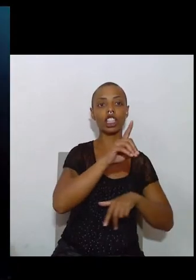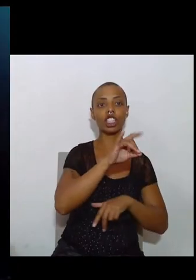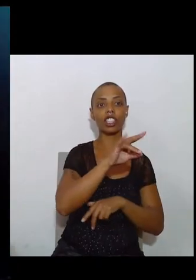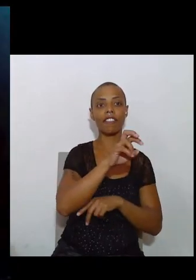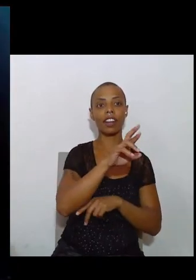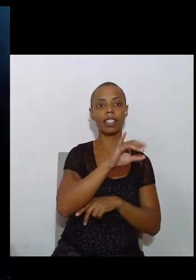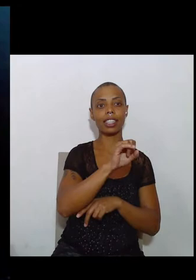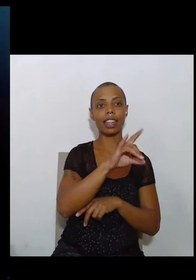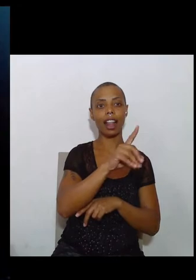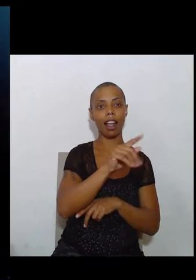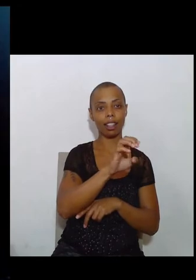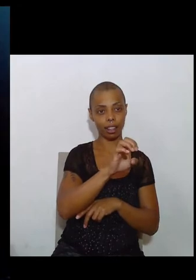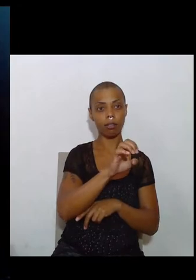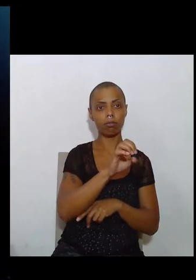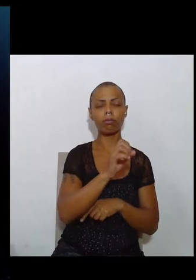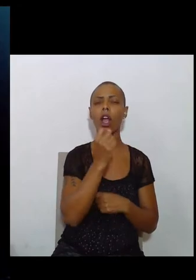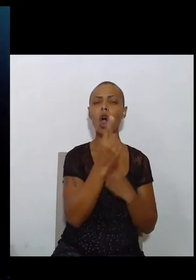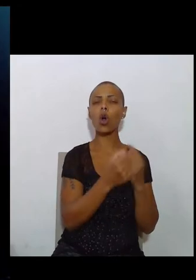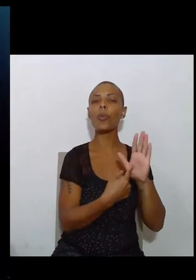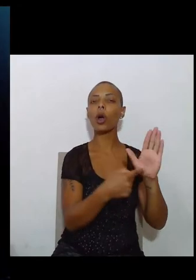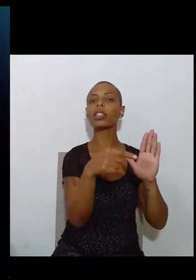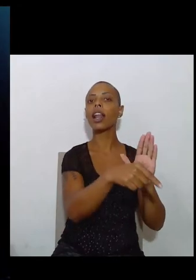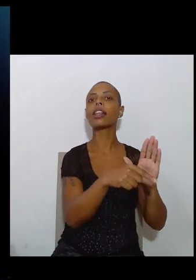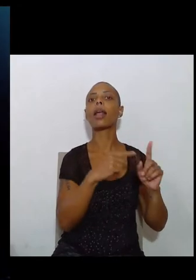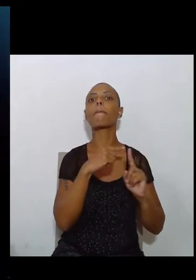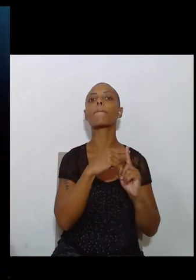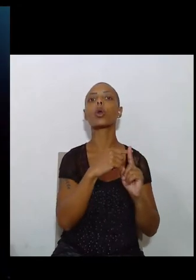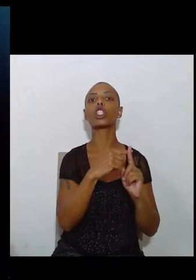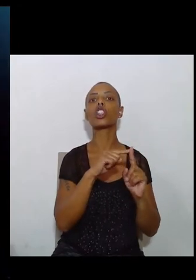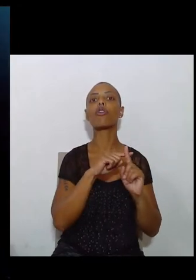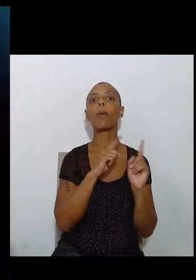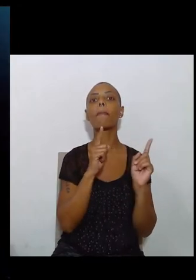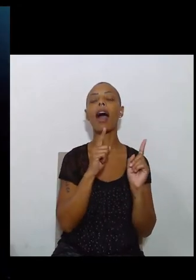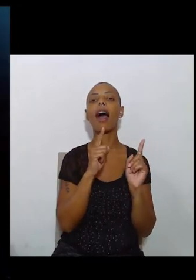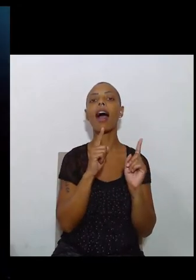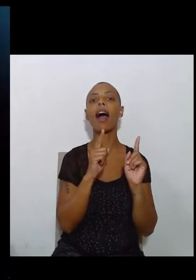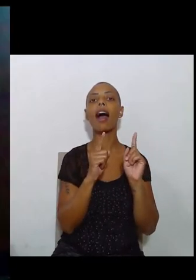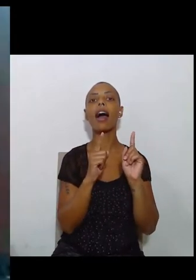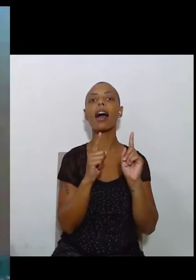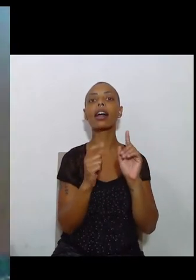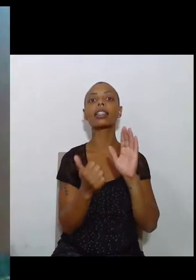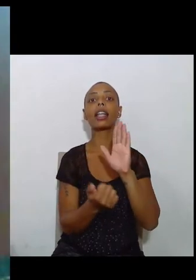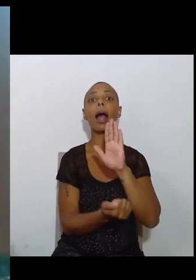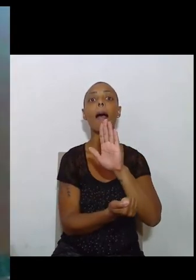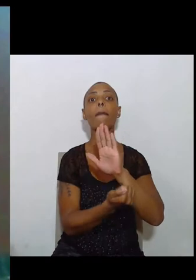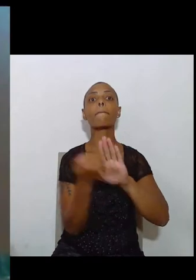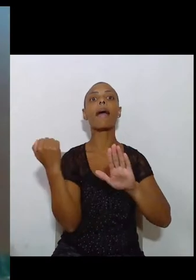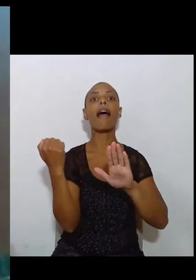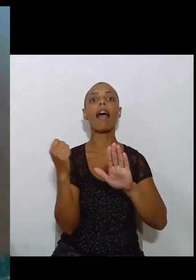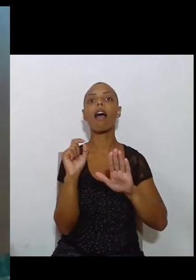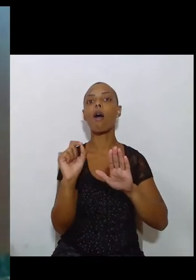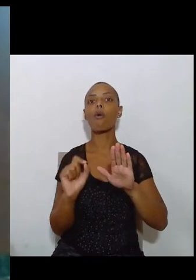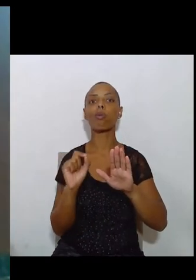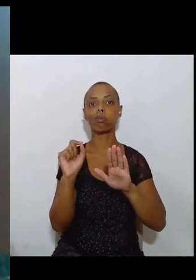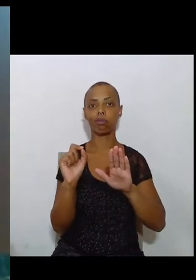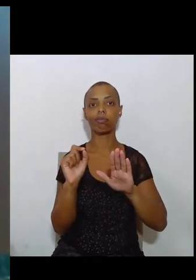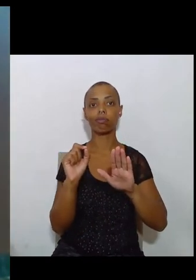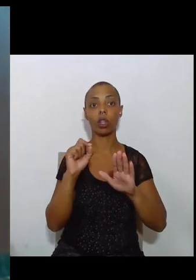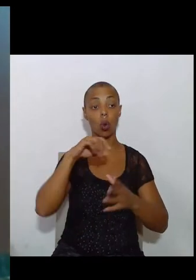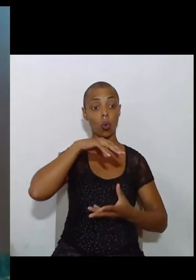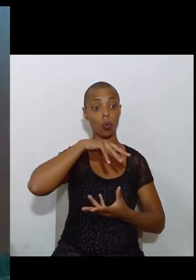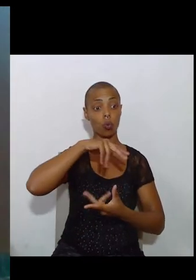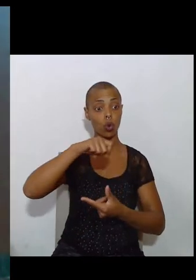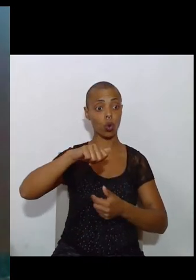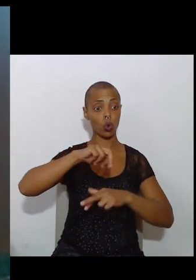is often used as a positive word and oftentimes it erases the